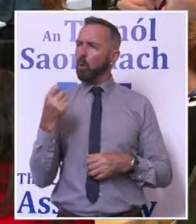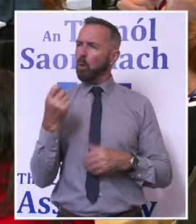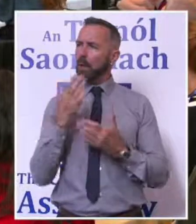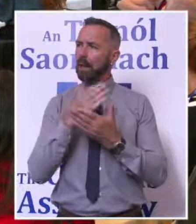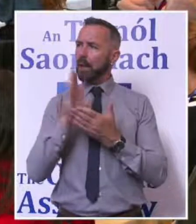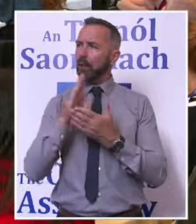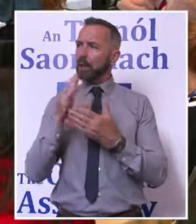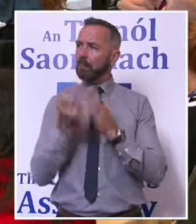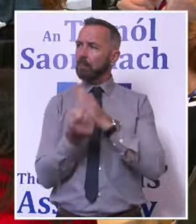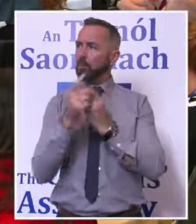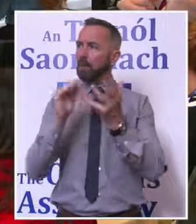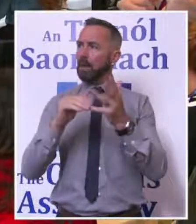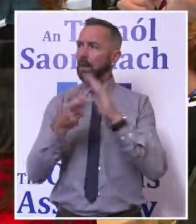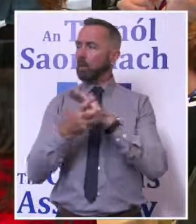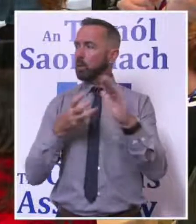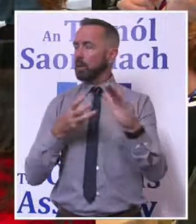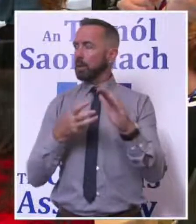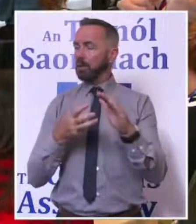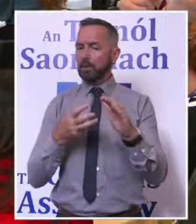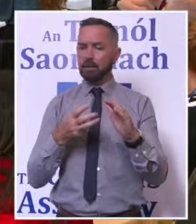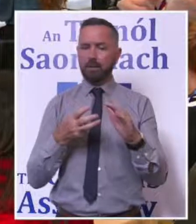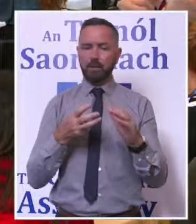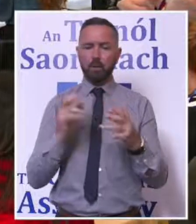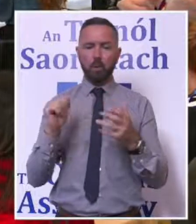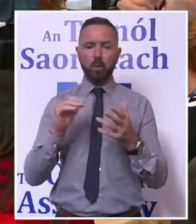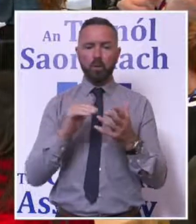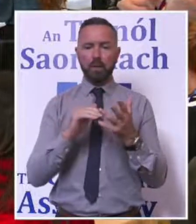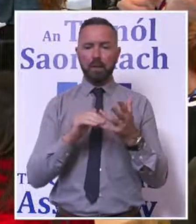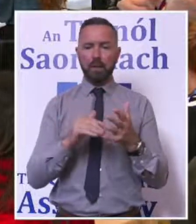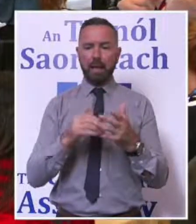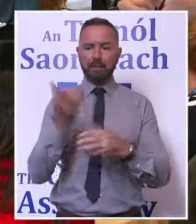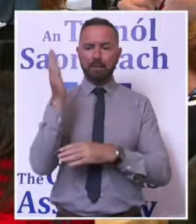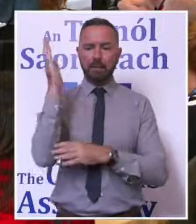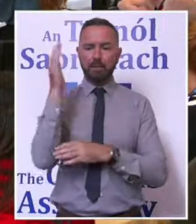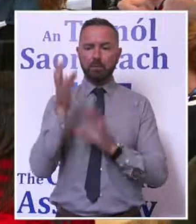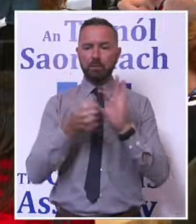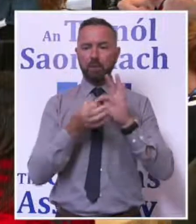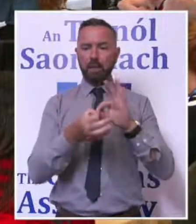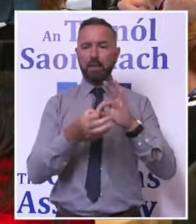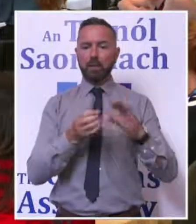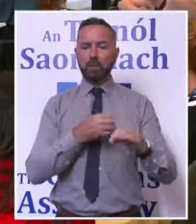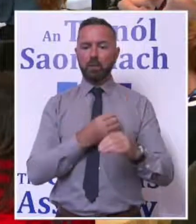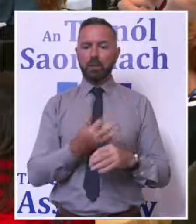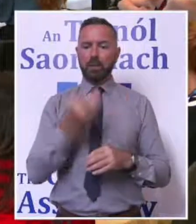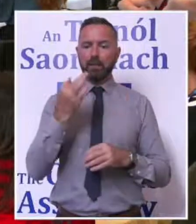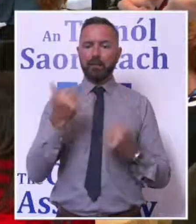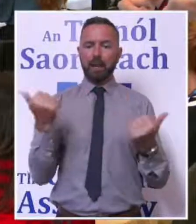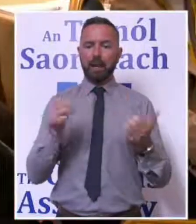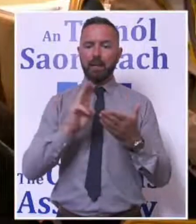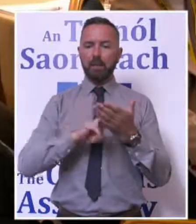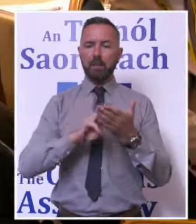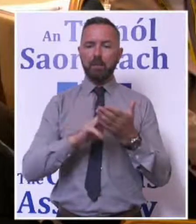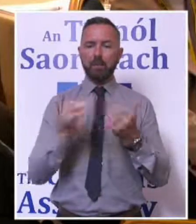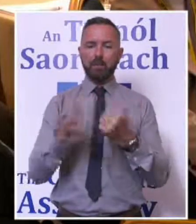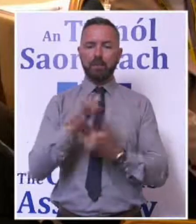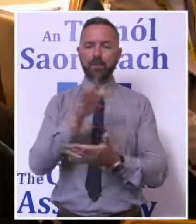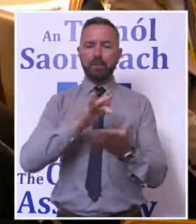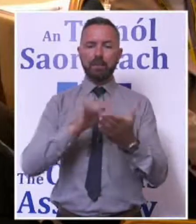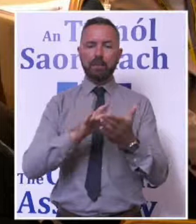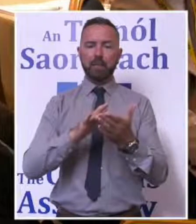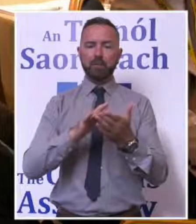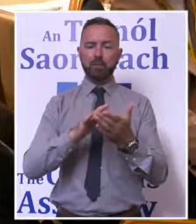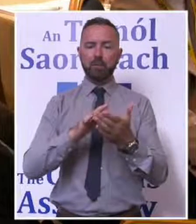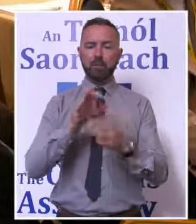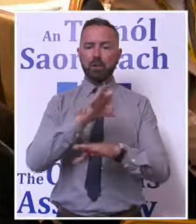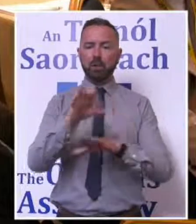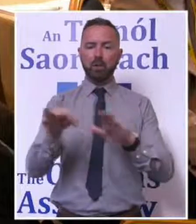week in relation, or the last session, in relation to whether there's any members of central government coming to talk